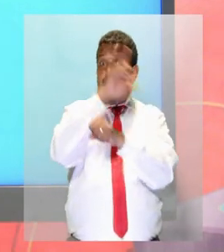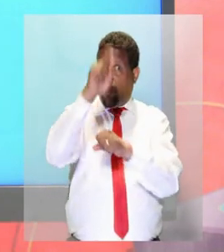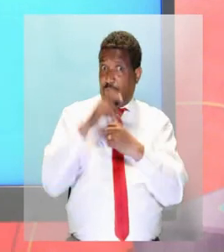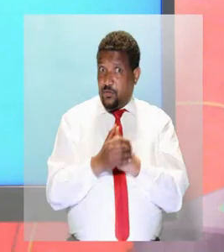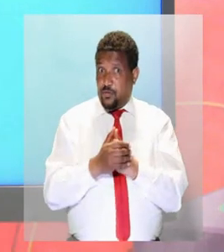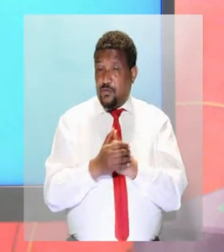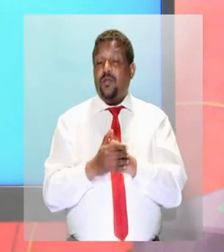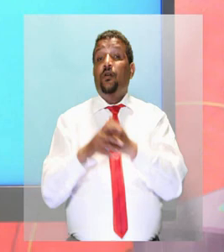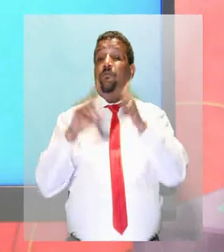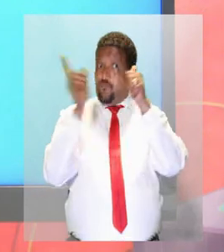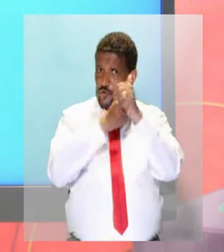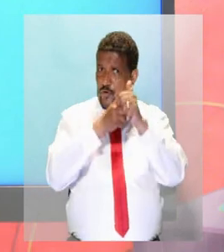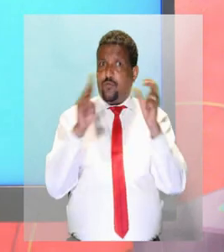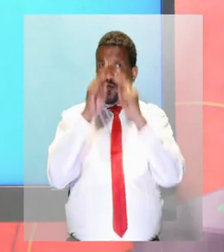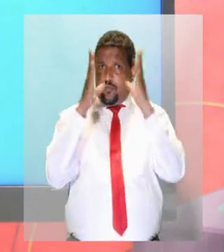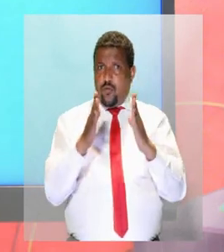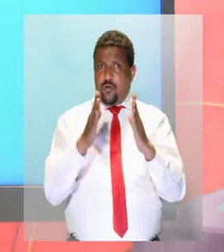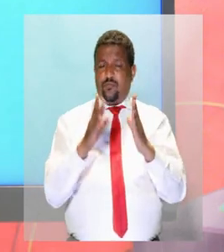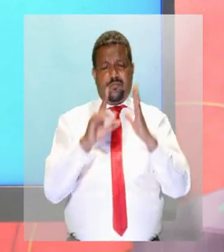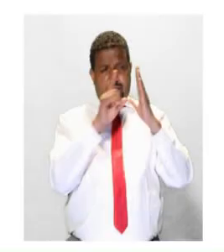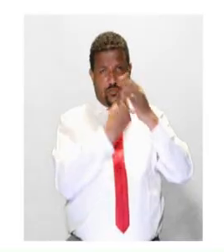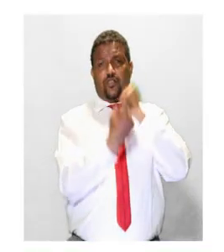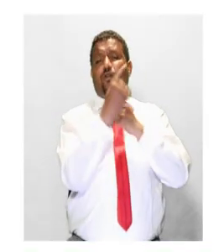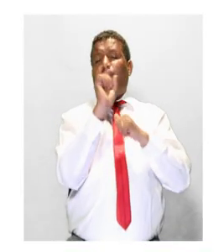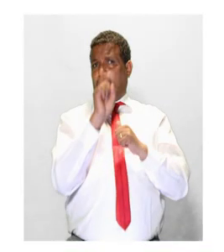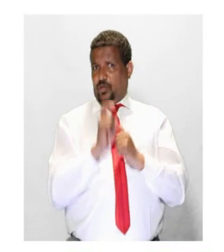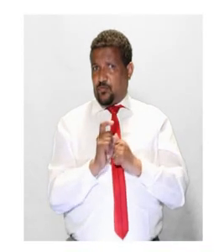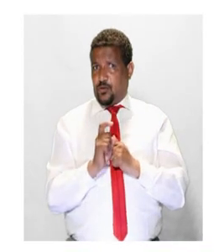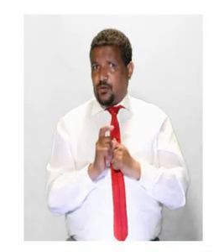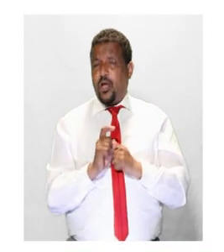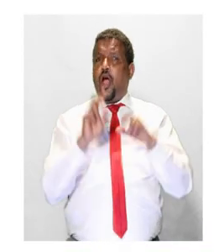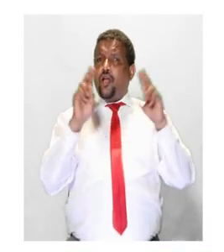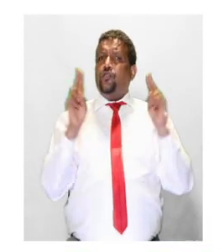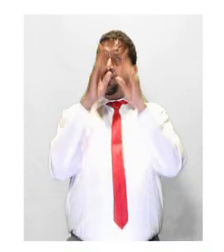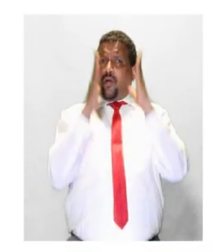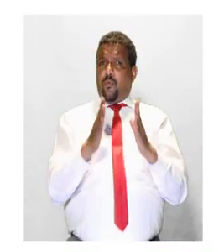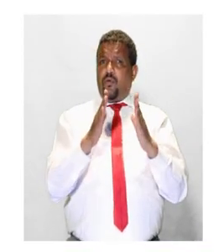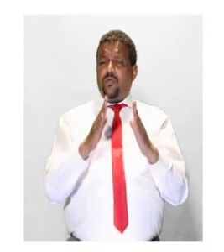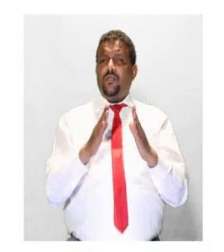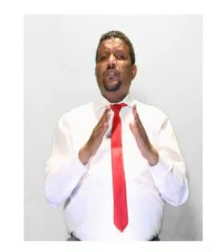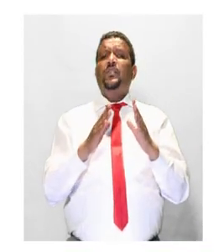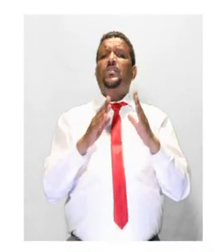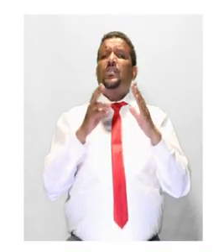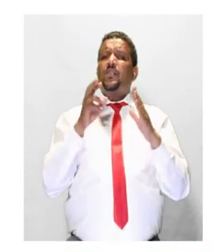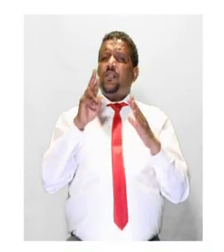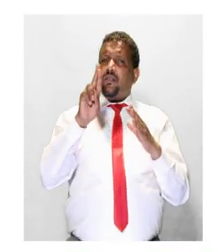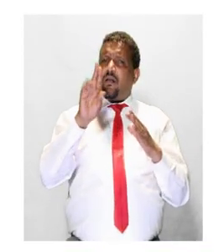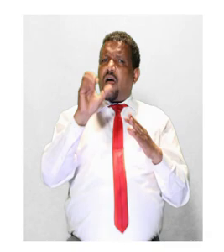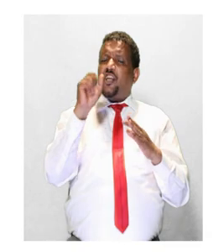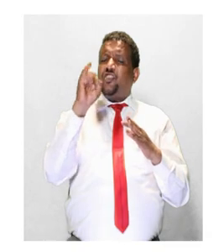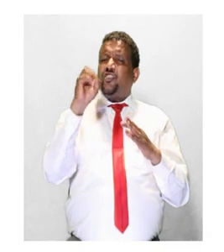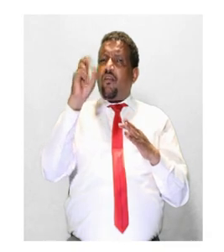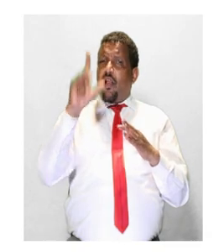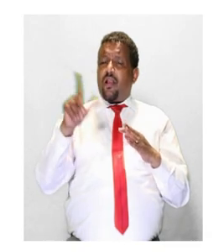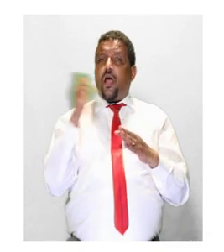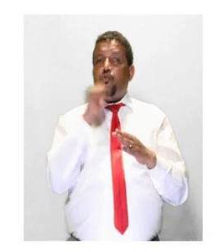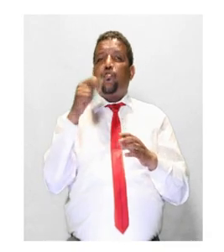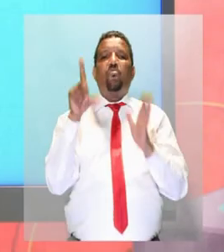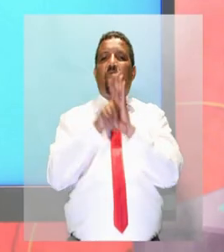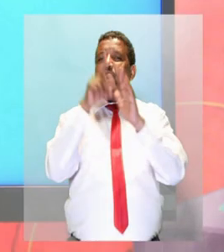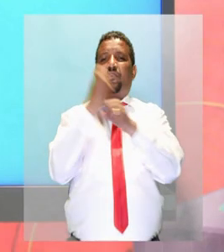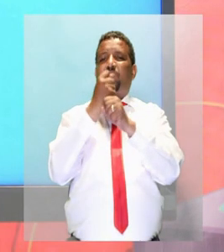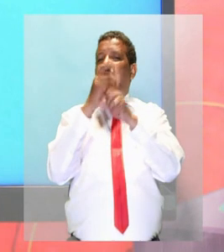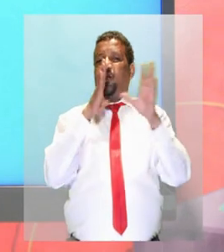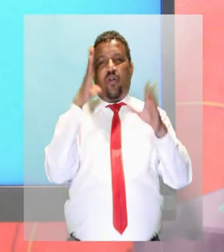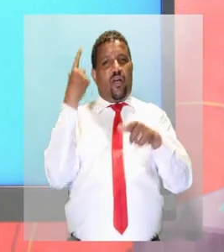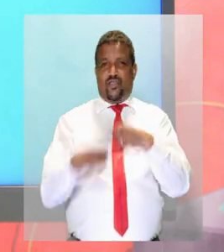of all, the consumer must be rational. If consumer is not rational, the law is not applicable. That